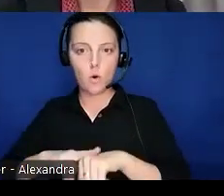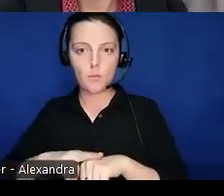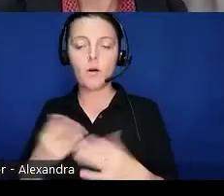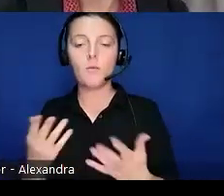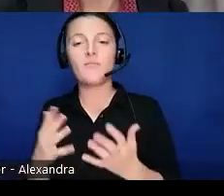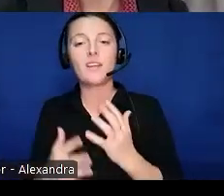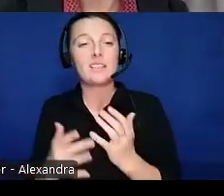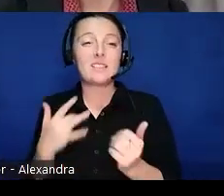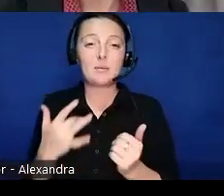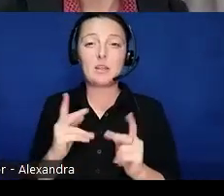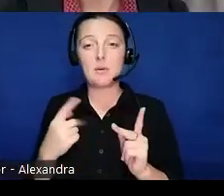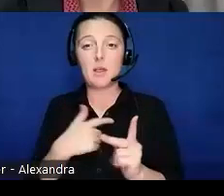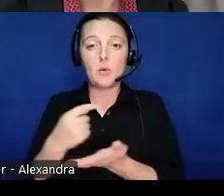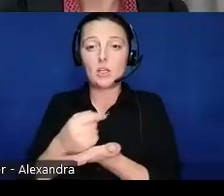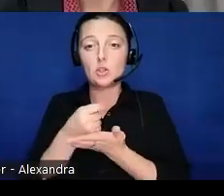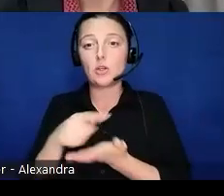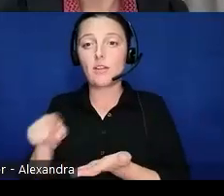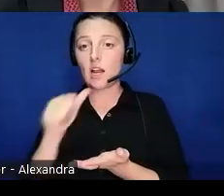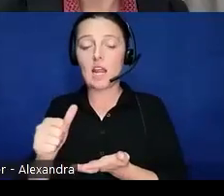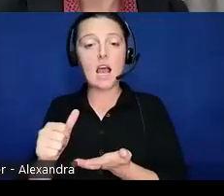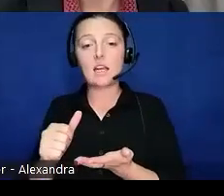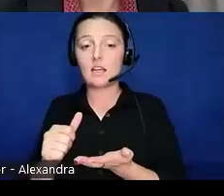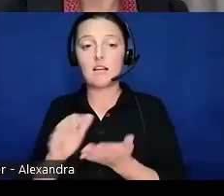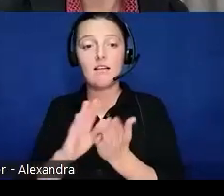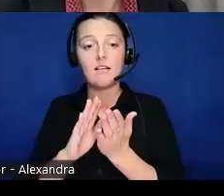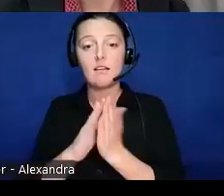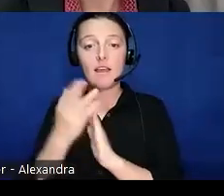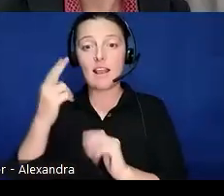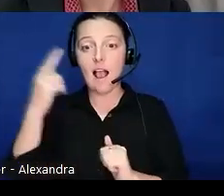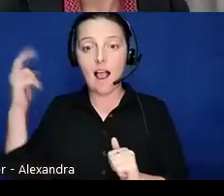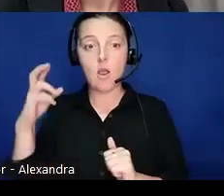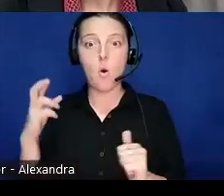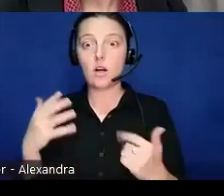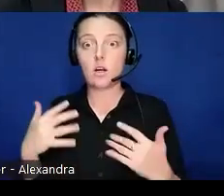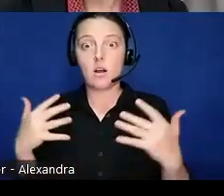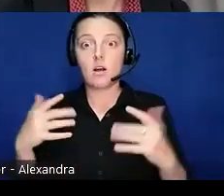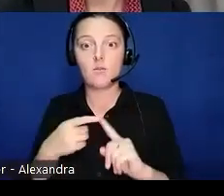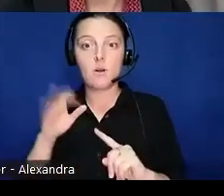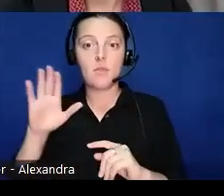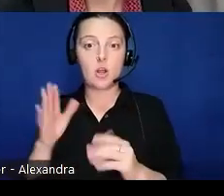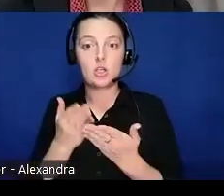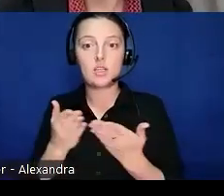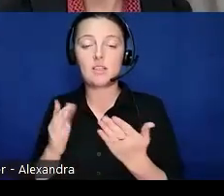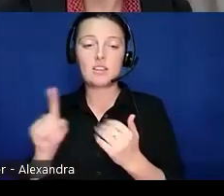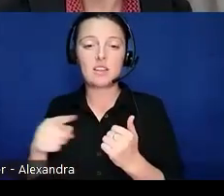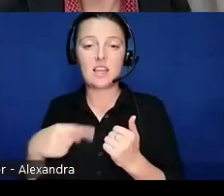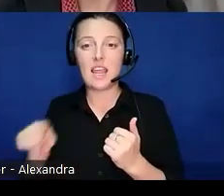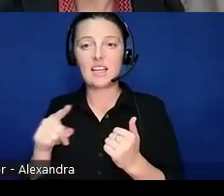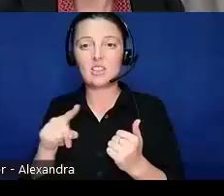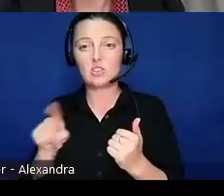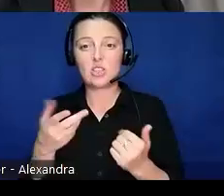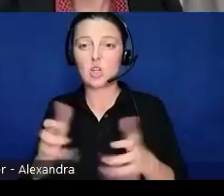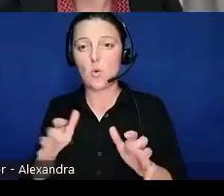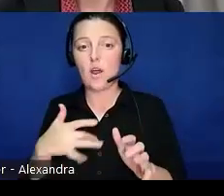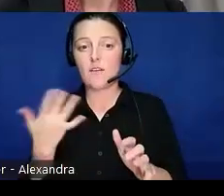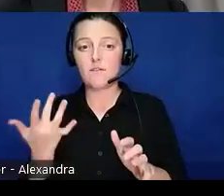high, they're not getting a rush from their substances, they're just trying to not be sick and feel at least a little bit normal during